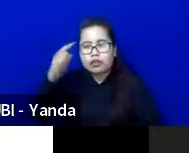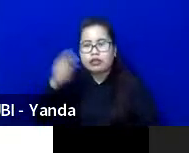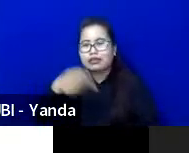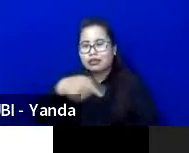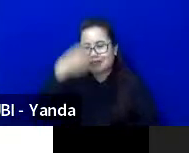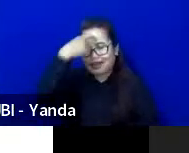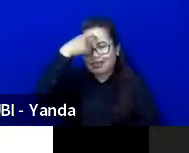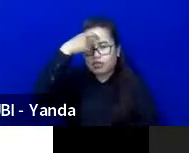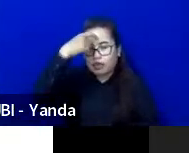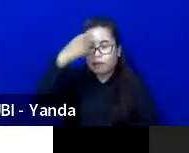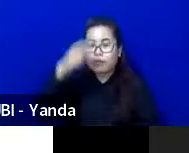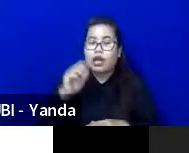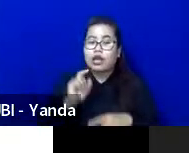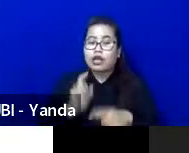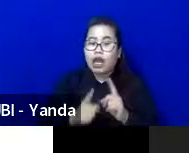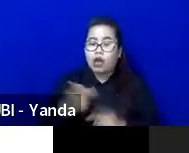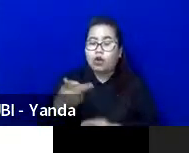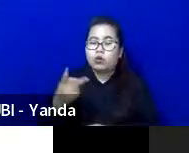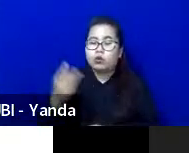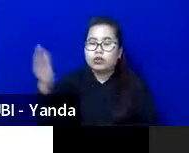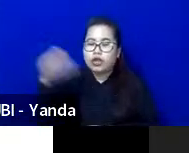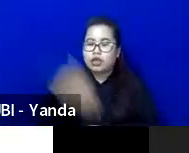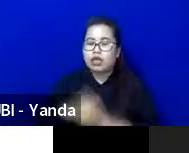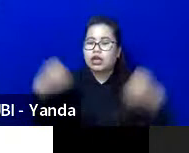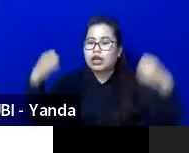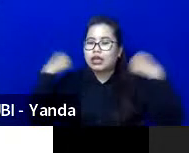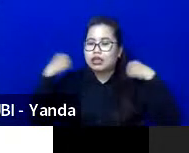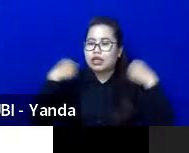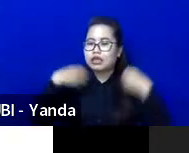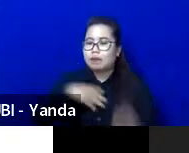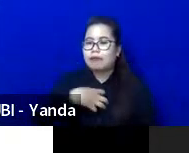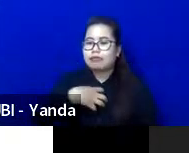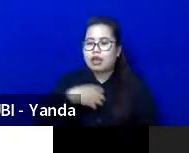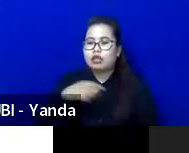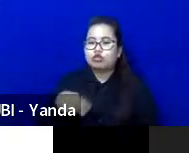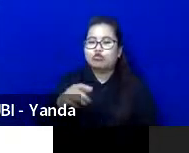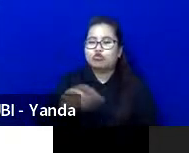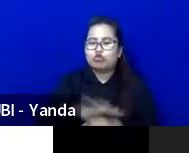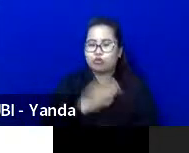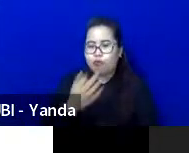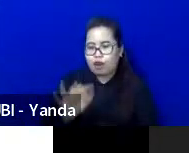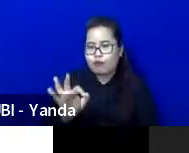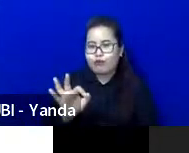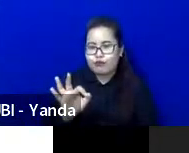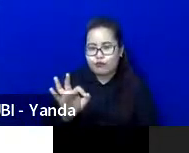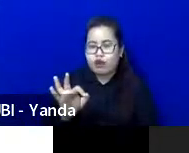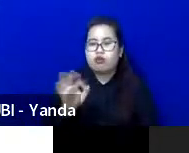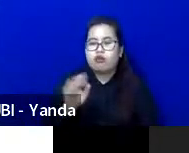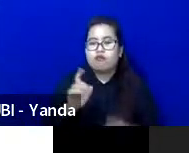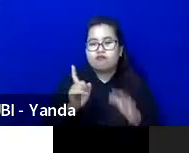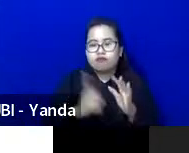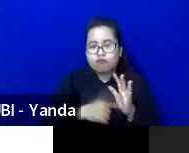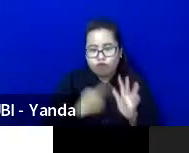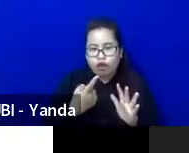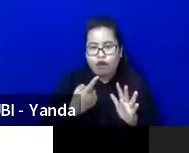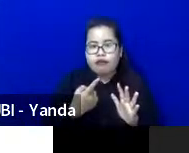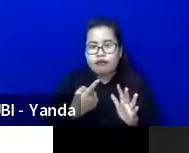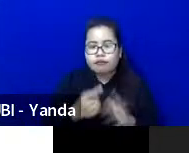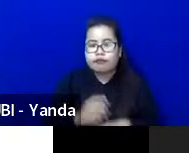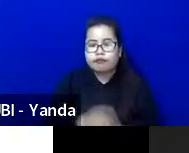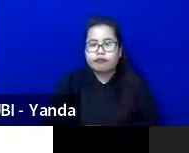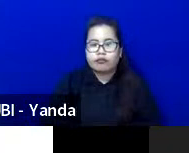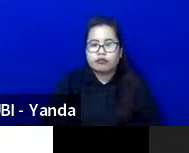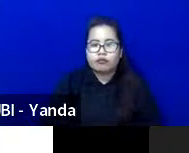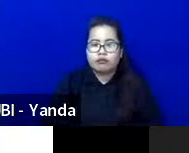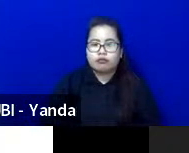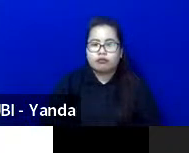professional yourself is quite novel and started in the Western world in the 1930s or in private practice